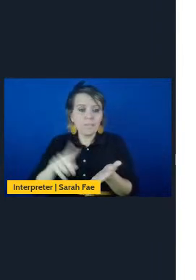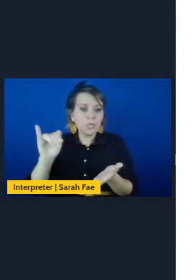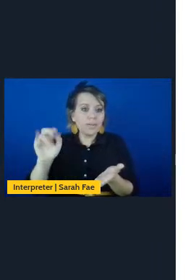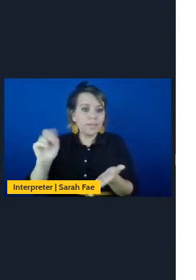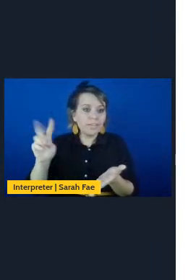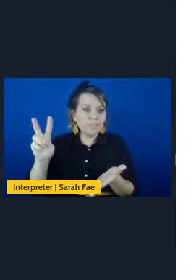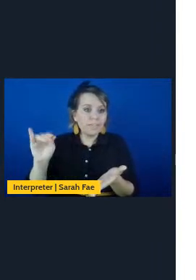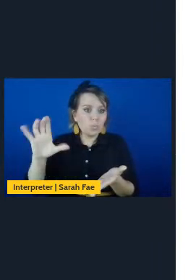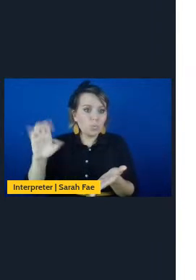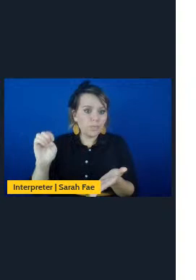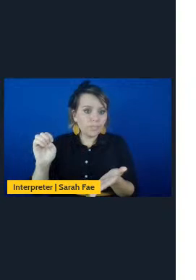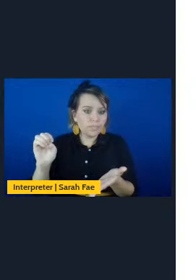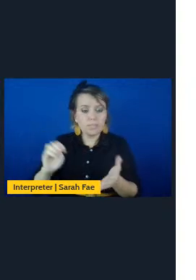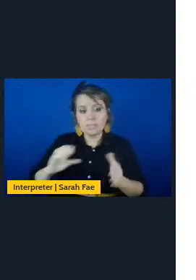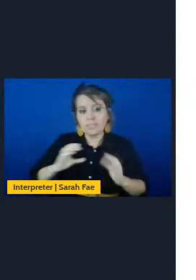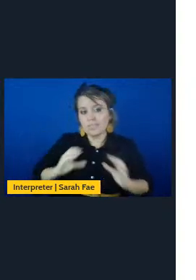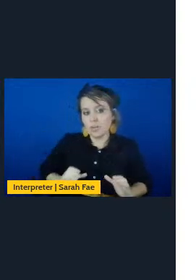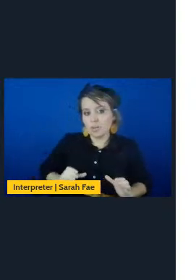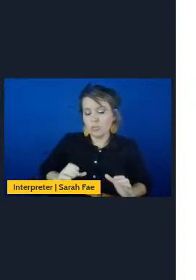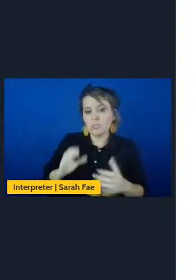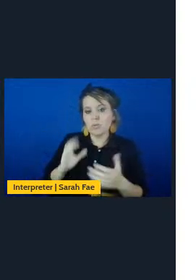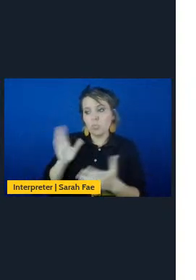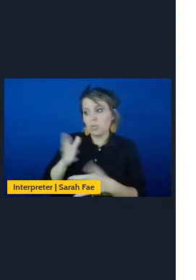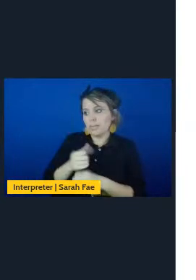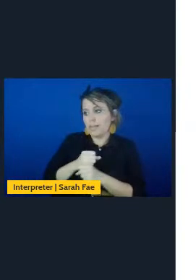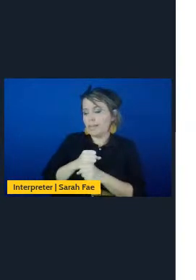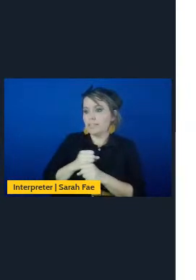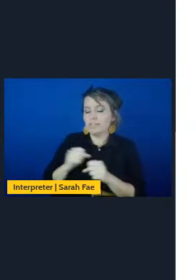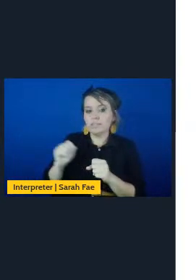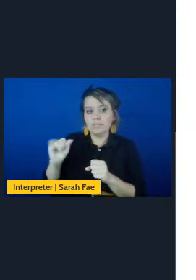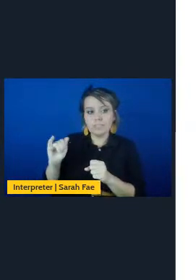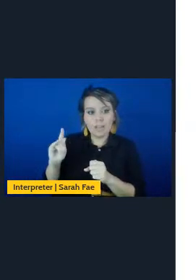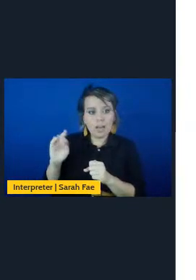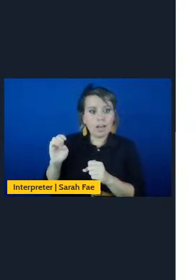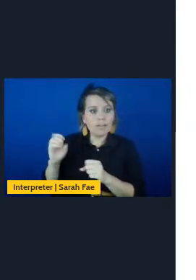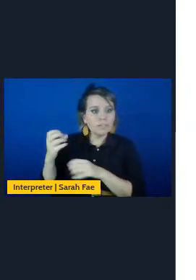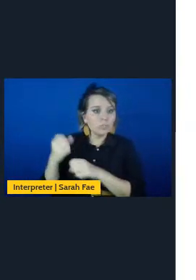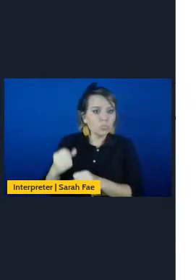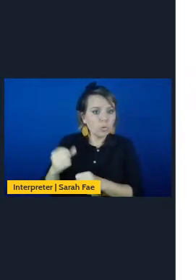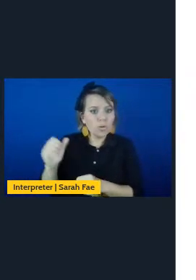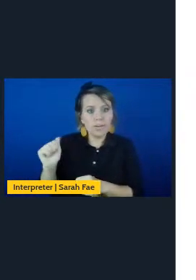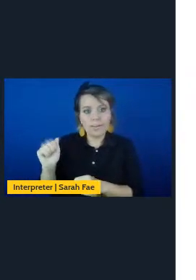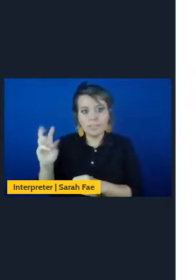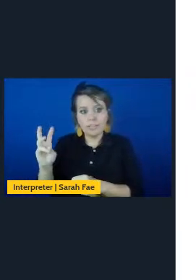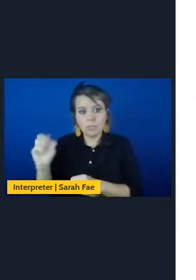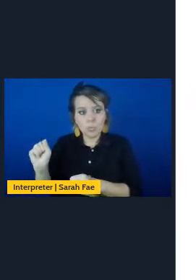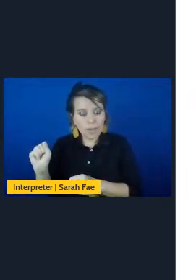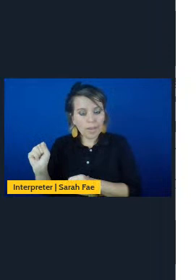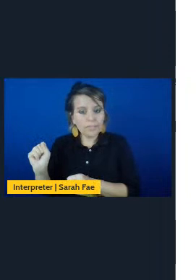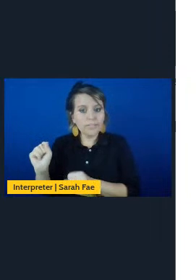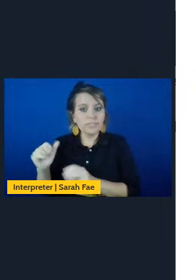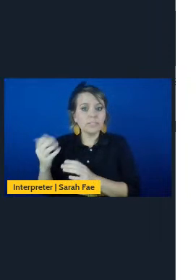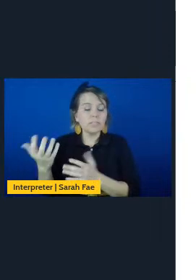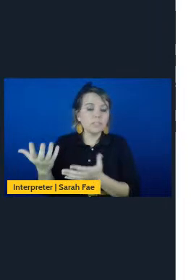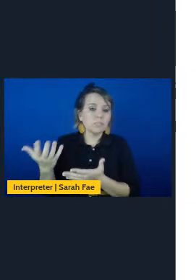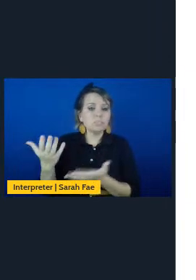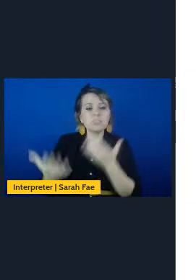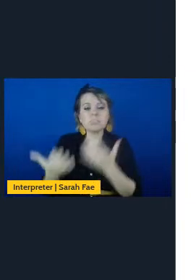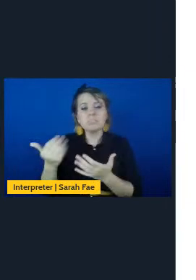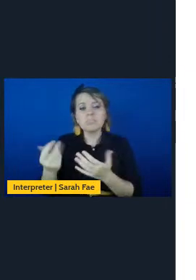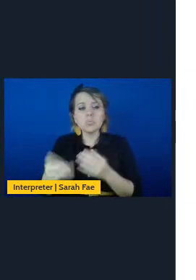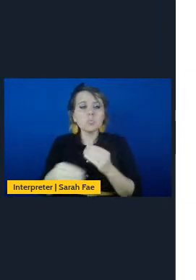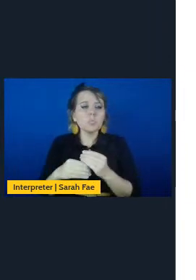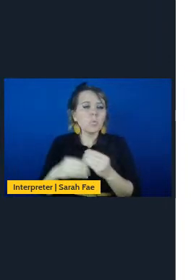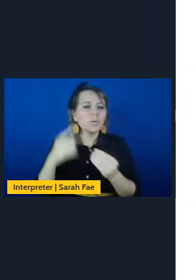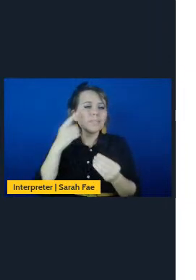The customer will receive the same invoice from AWS for the AWS account as always, maybe with a few more cents